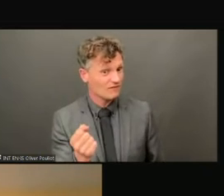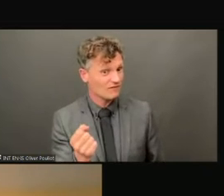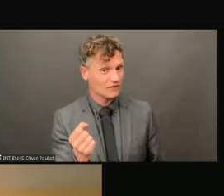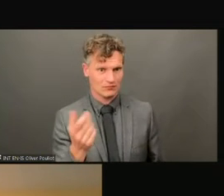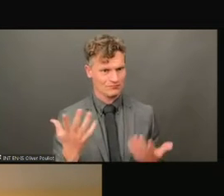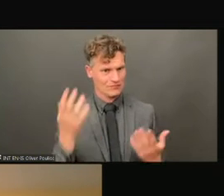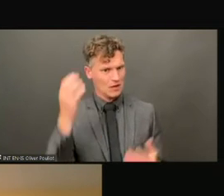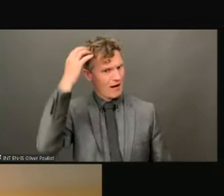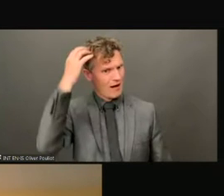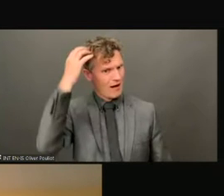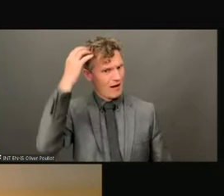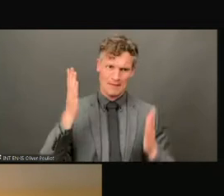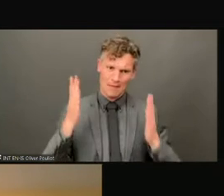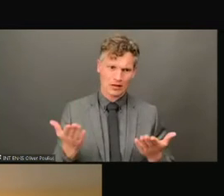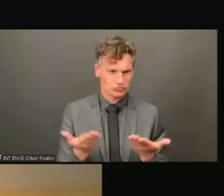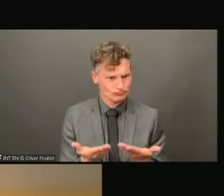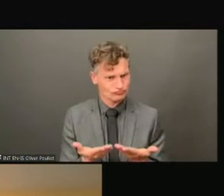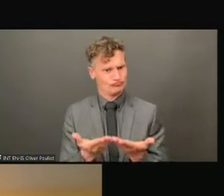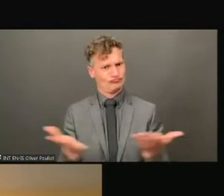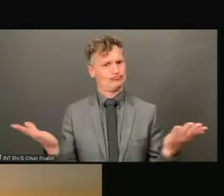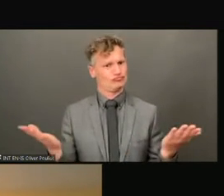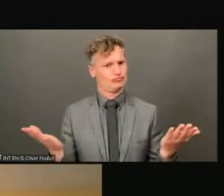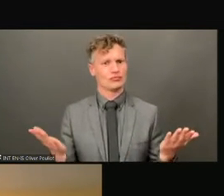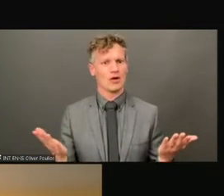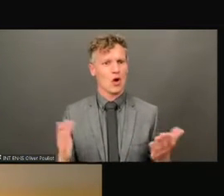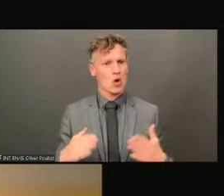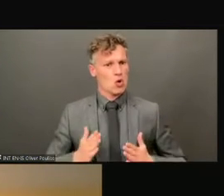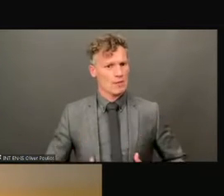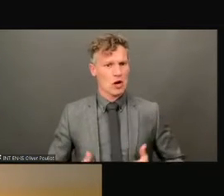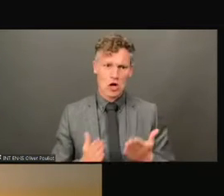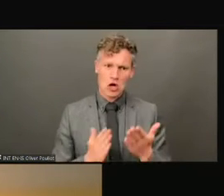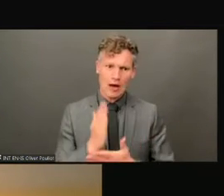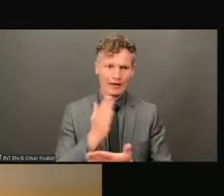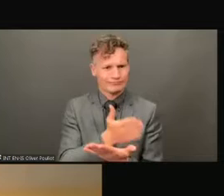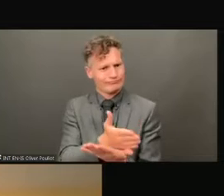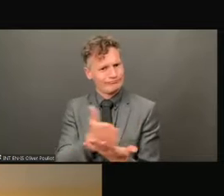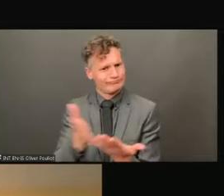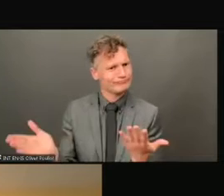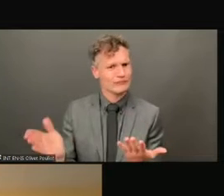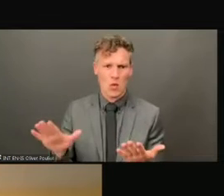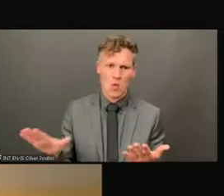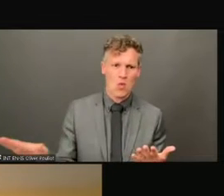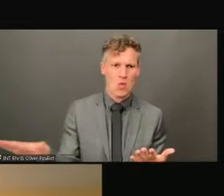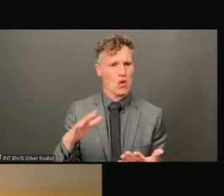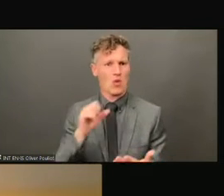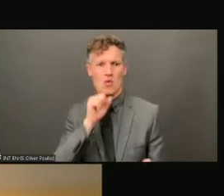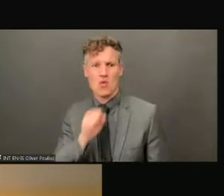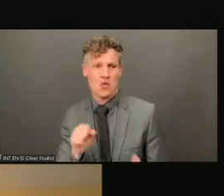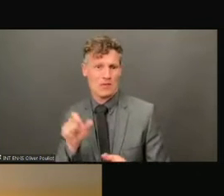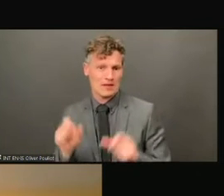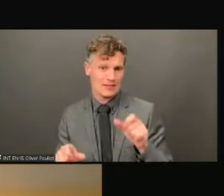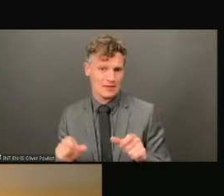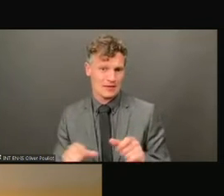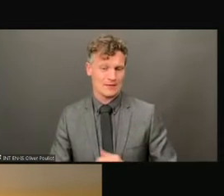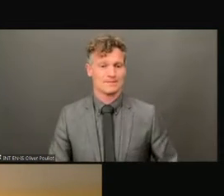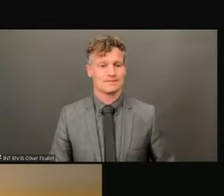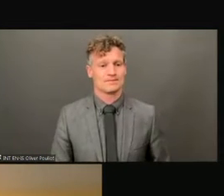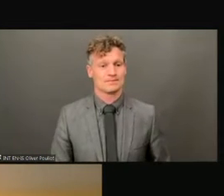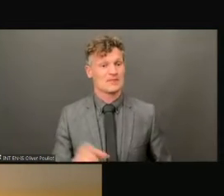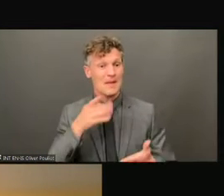all human rights by older persons. Barriers which are very often mentioned for older persons are ageism,